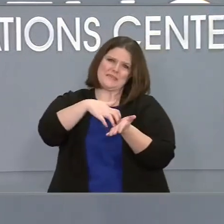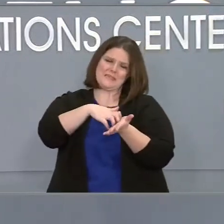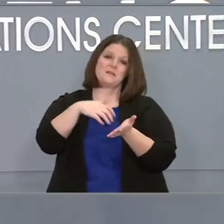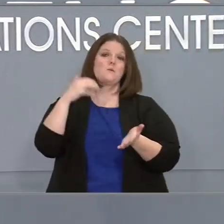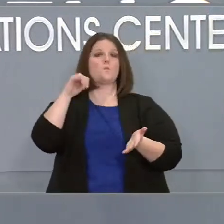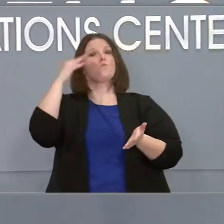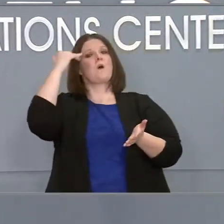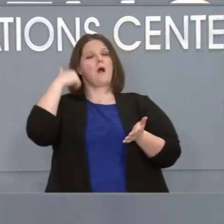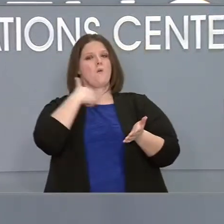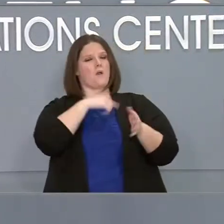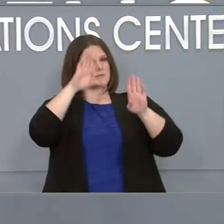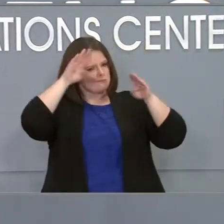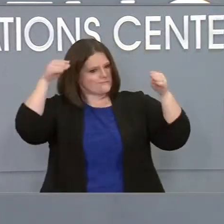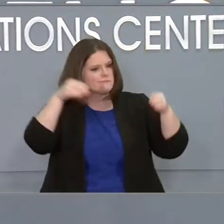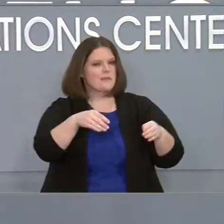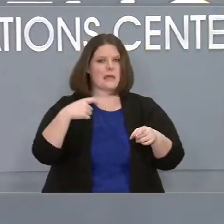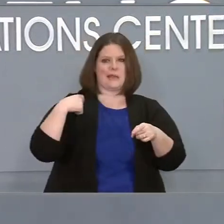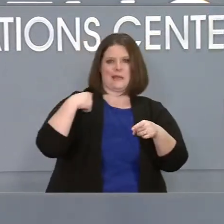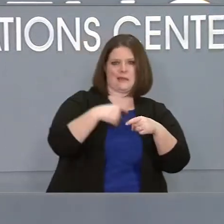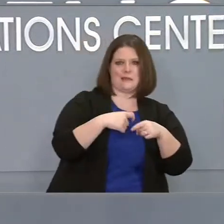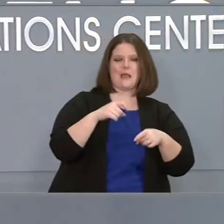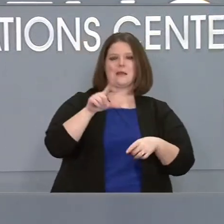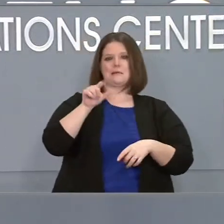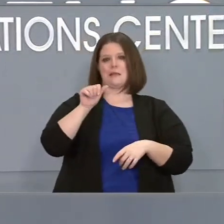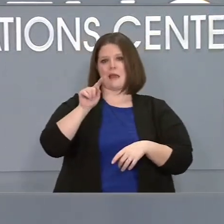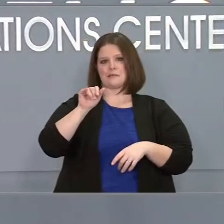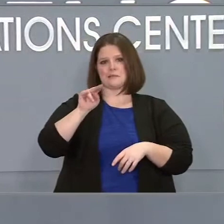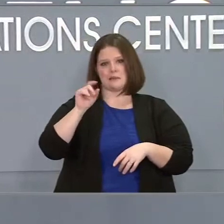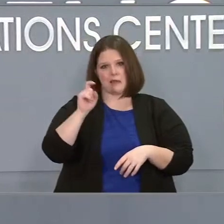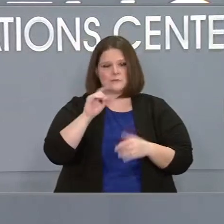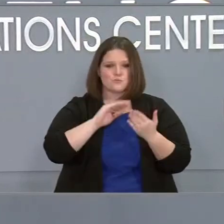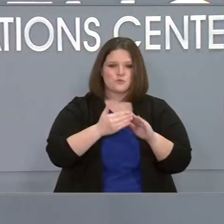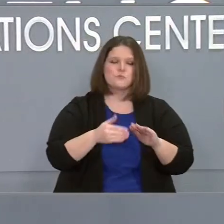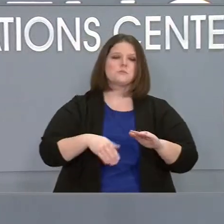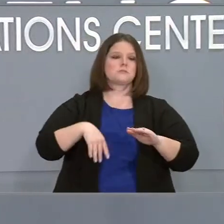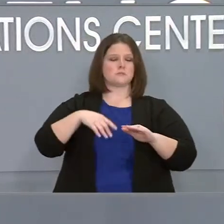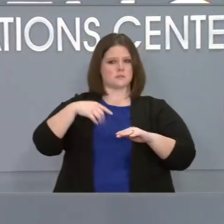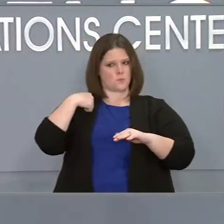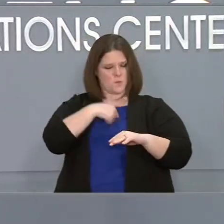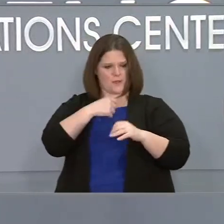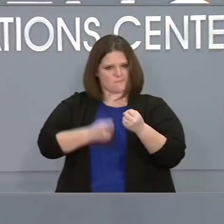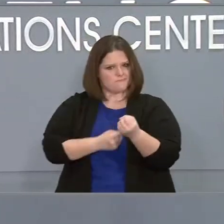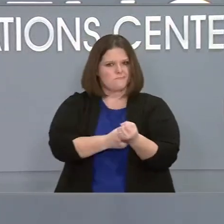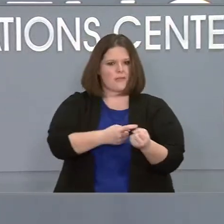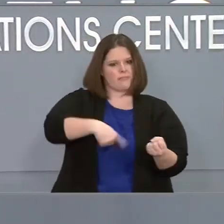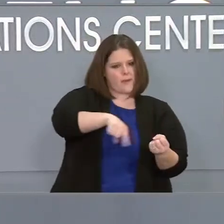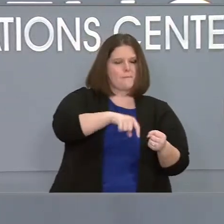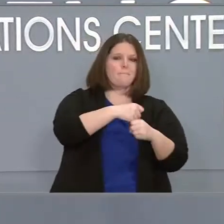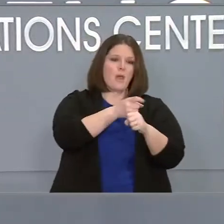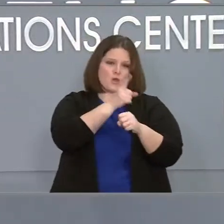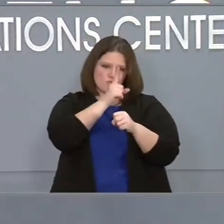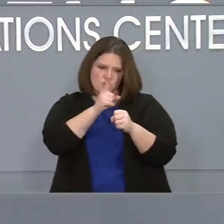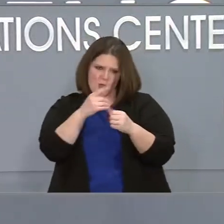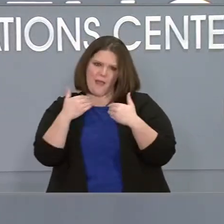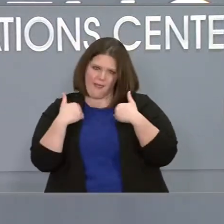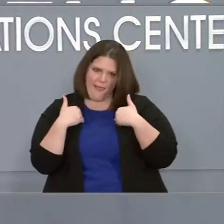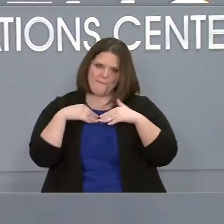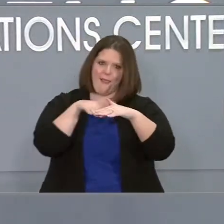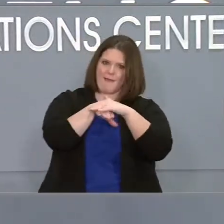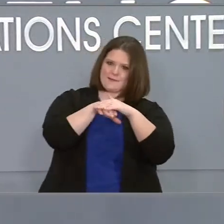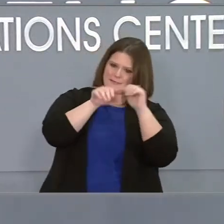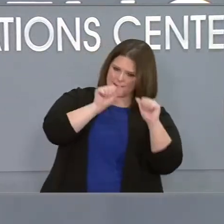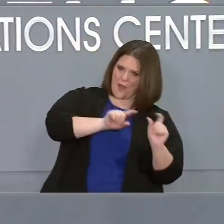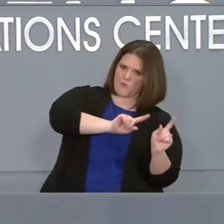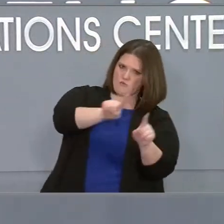and Latino communities to build trust, to use community health workers, to make sure folks have access to vaccines, testing,